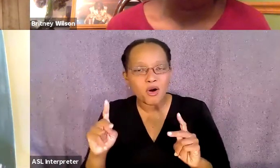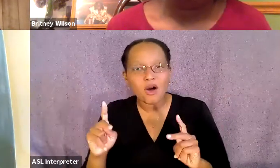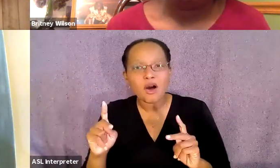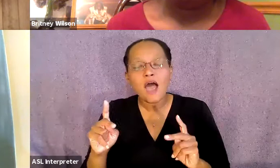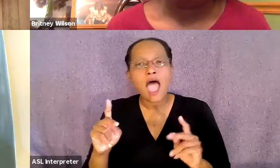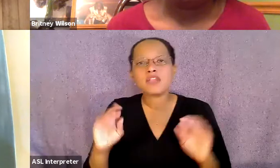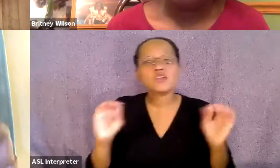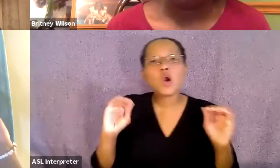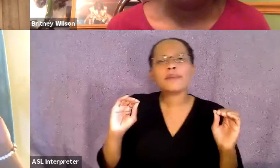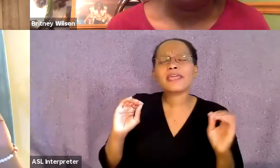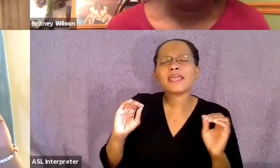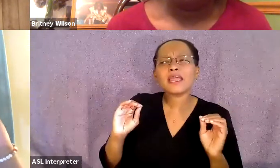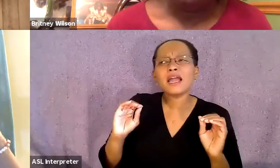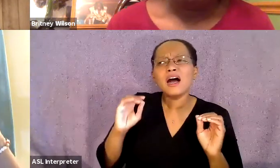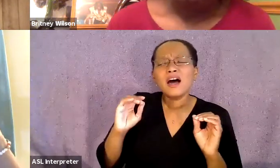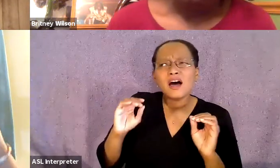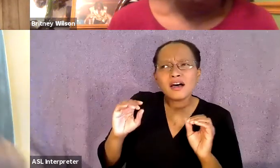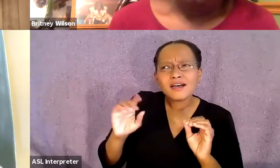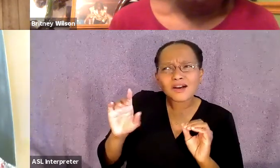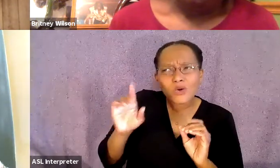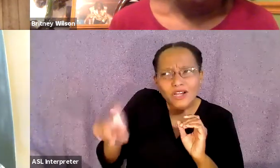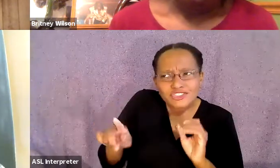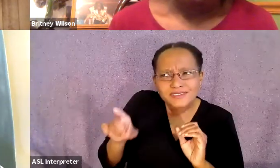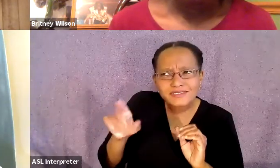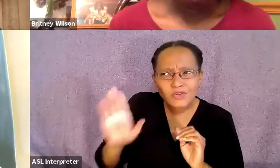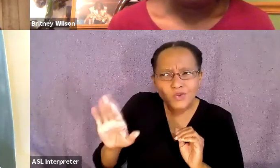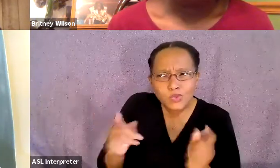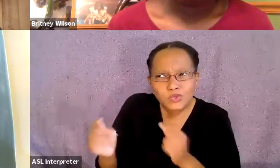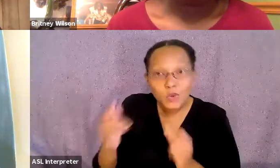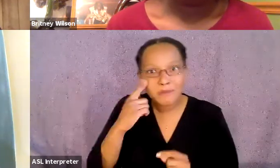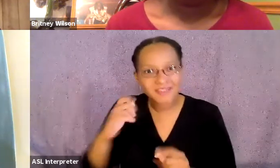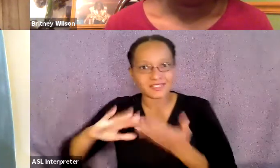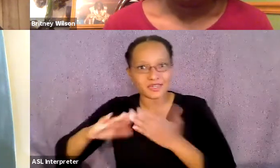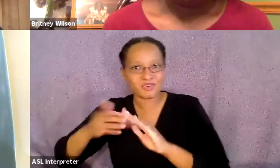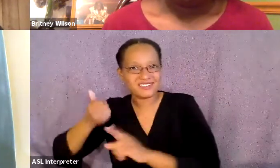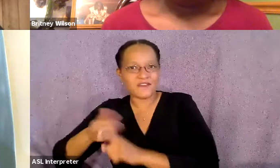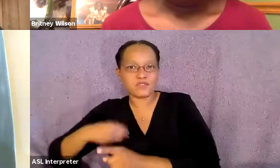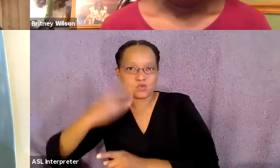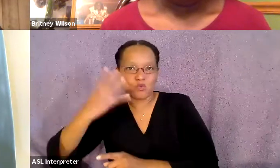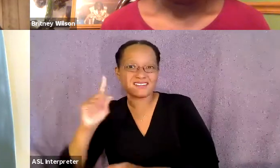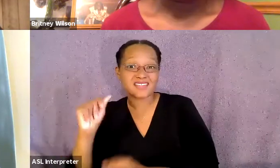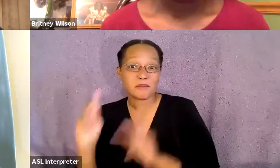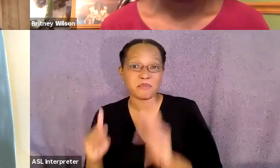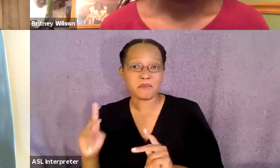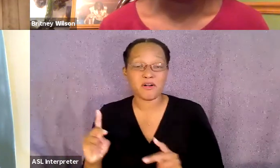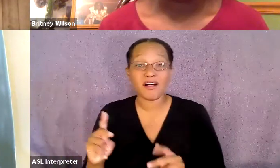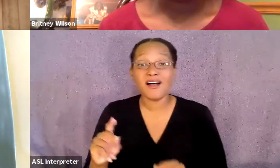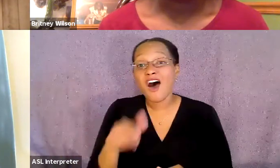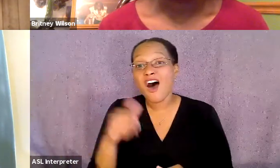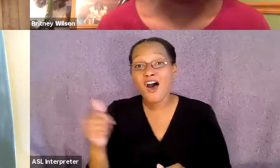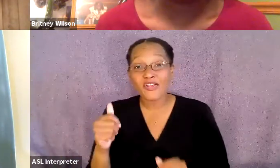community when the community is just white disabled people. Speak on it. Speak on it. Go ahead, Britney. That out.